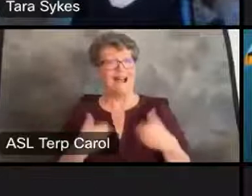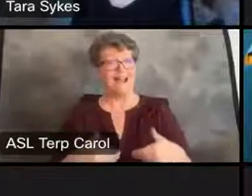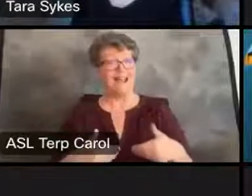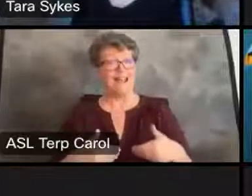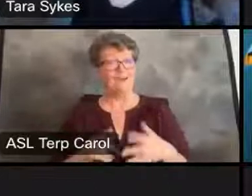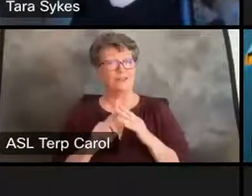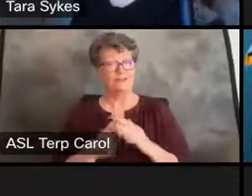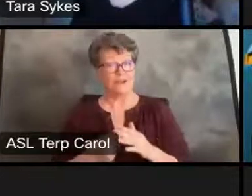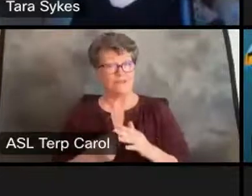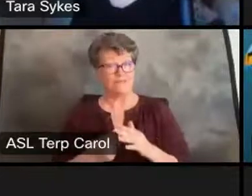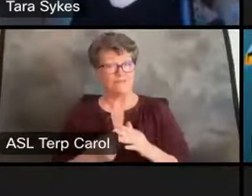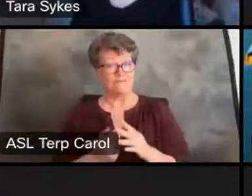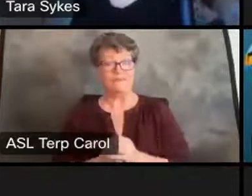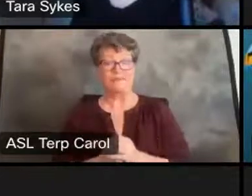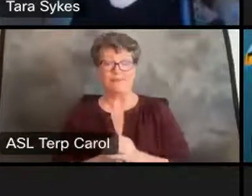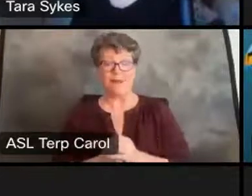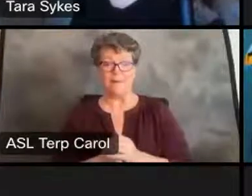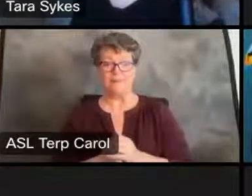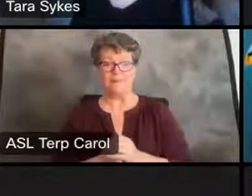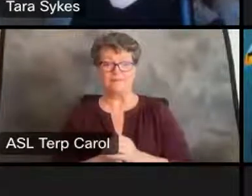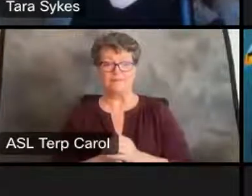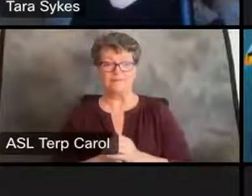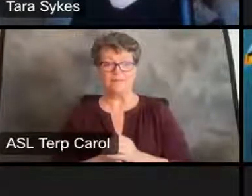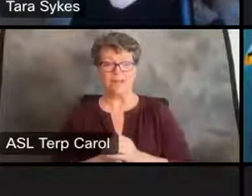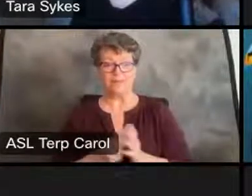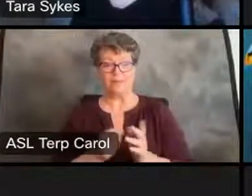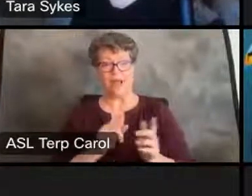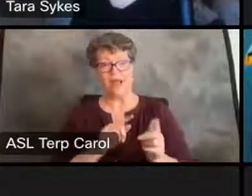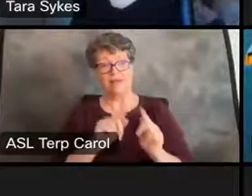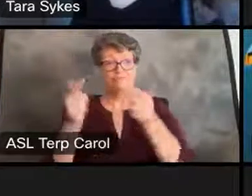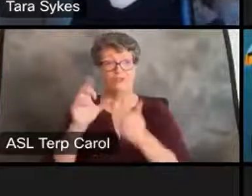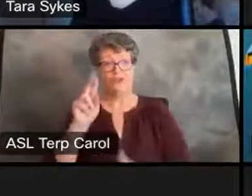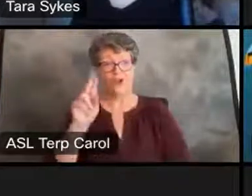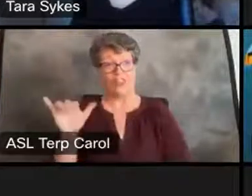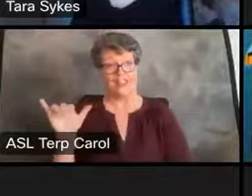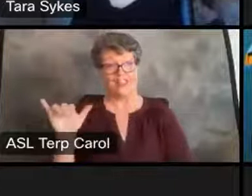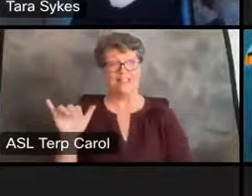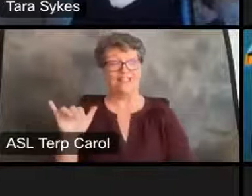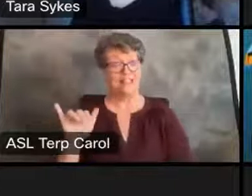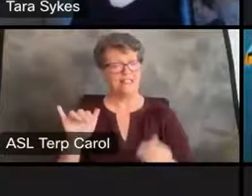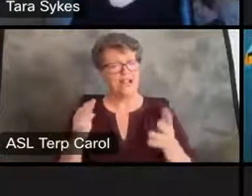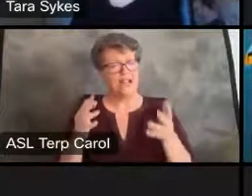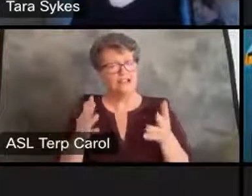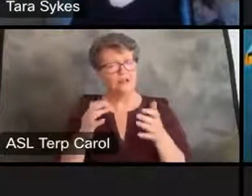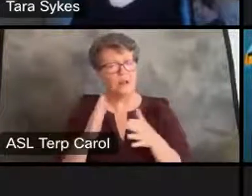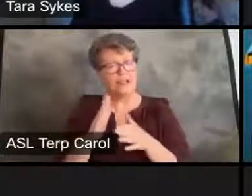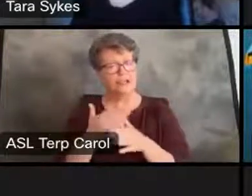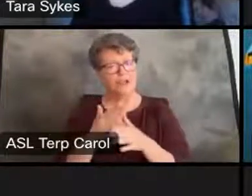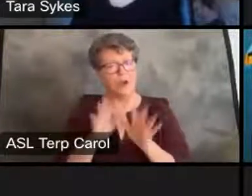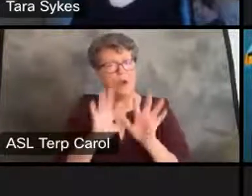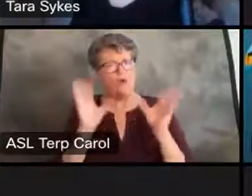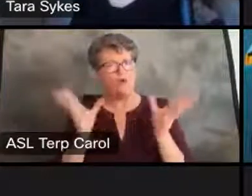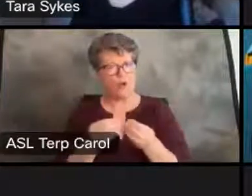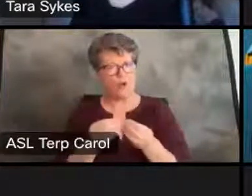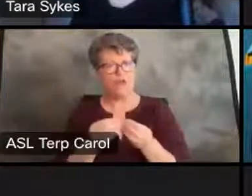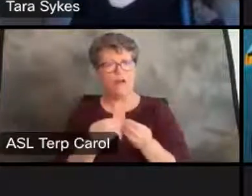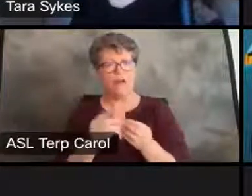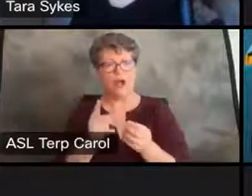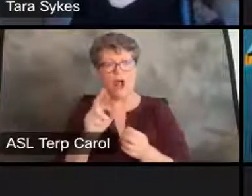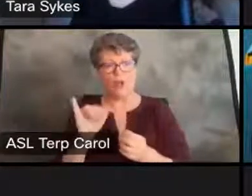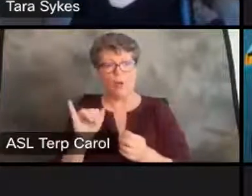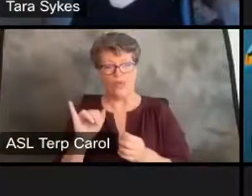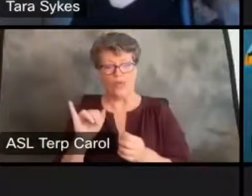And I don't see Hewitt on here, but and he might pop in at some point, our emergency coordinator, but he's got some go bags that have